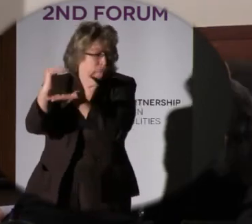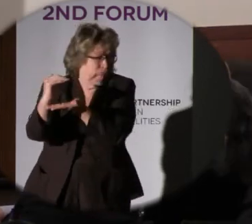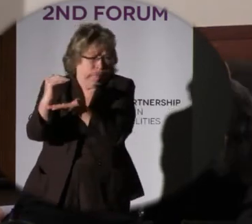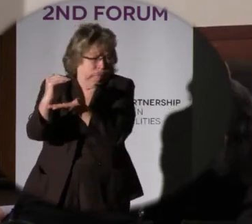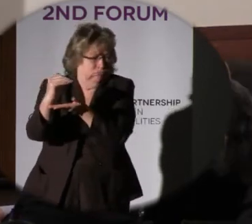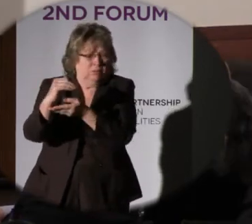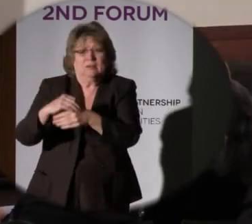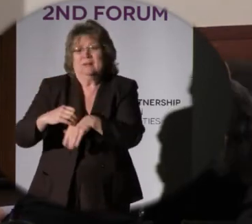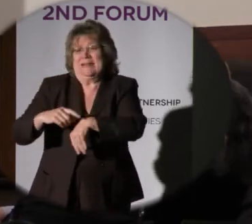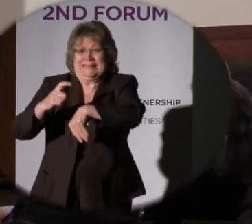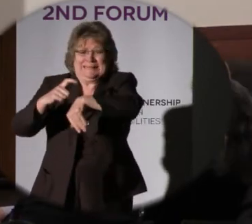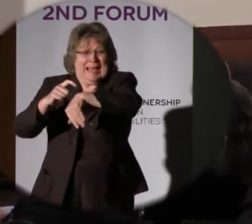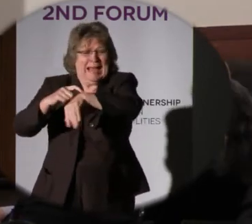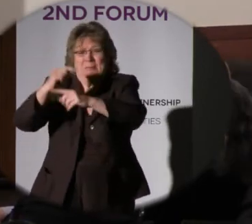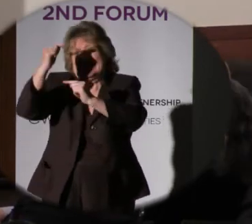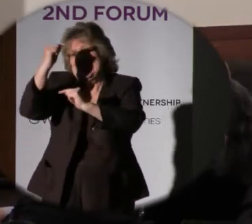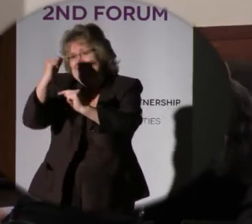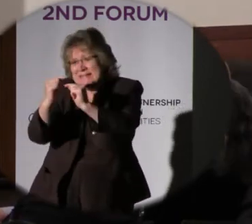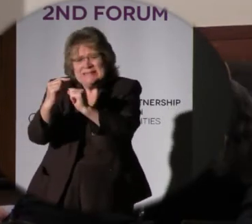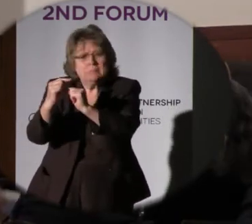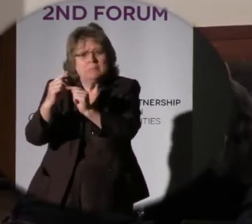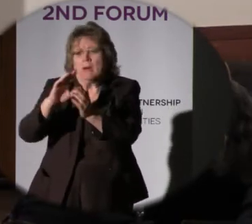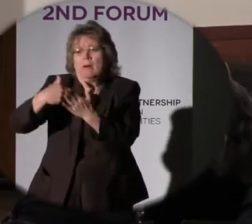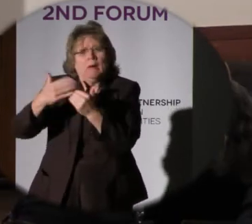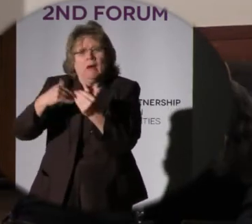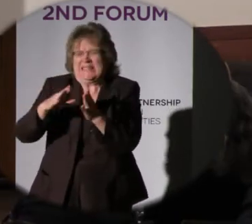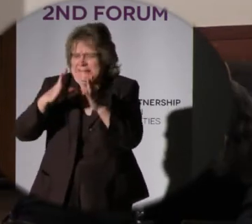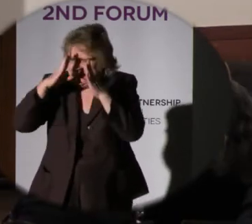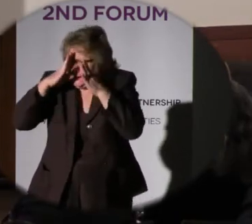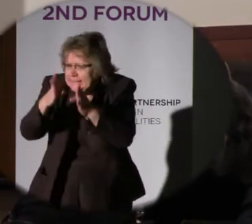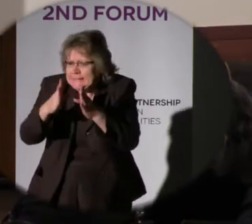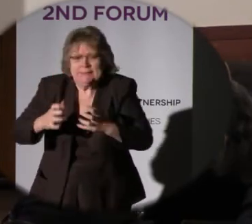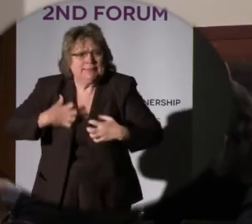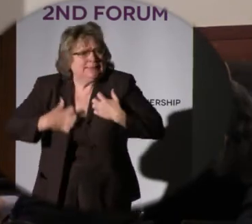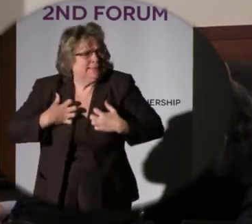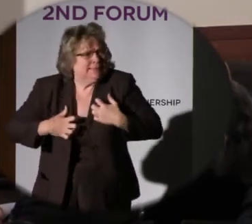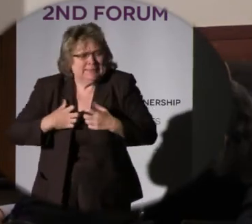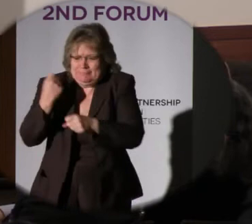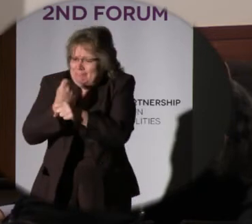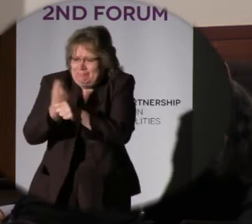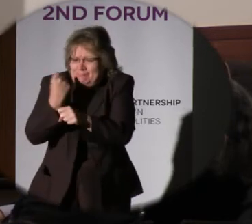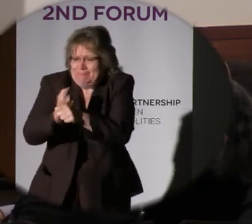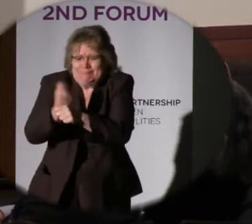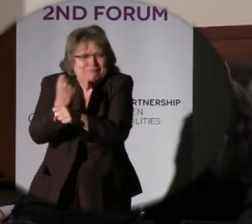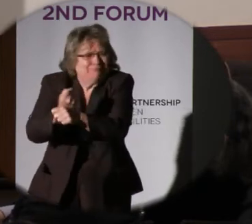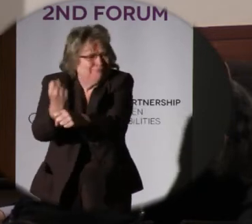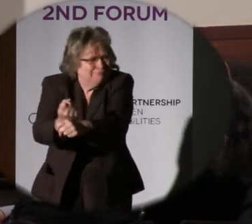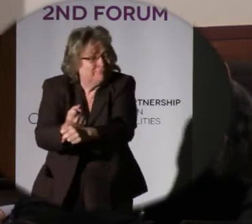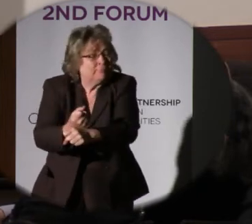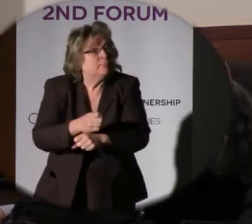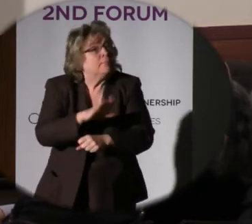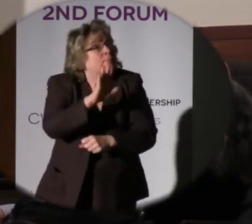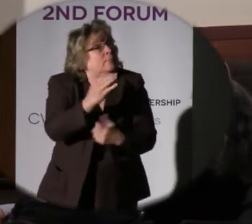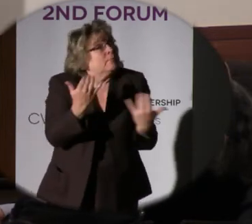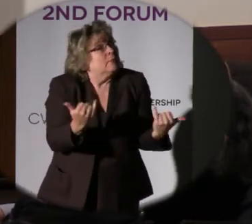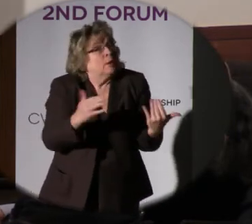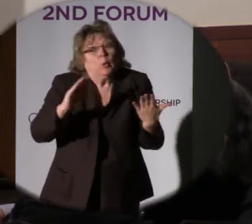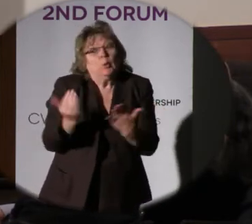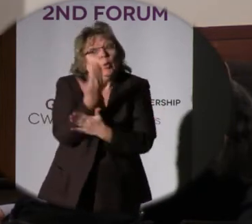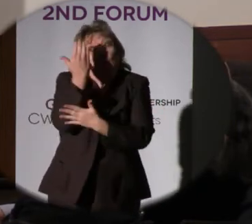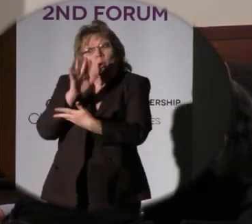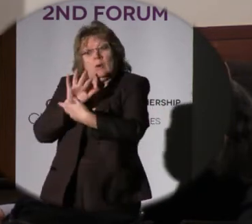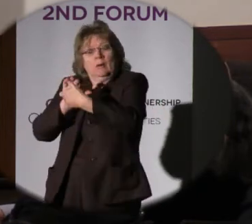that previously often had little connection to each other and little connection to international